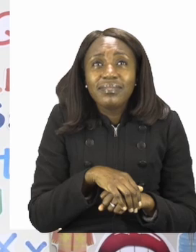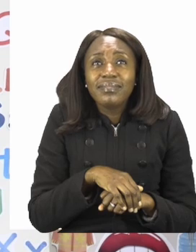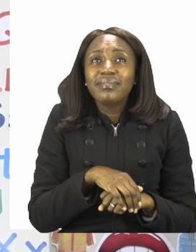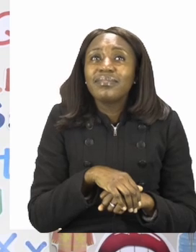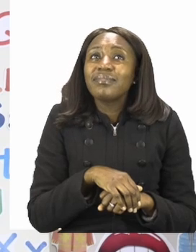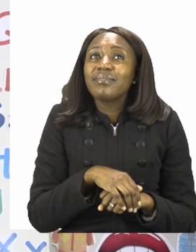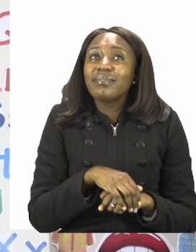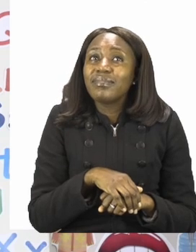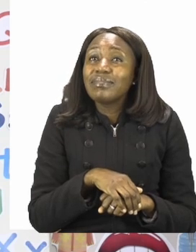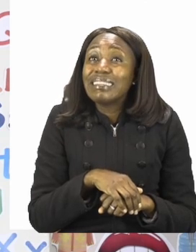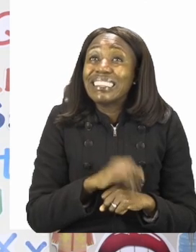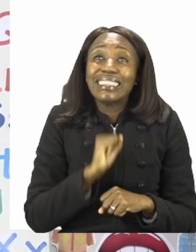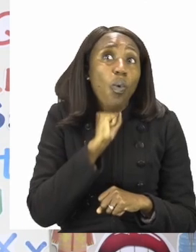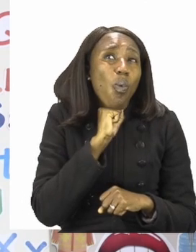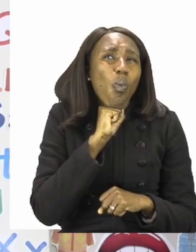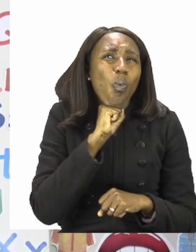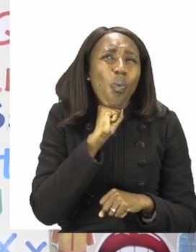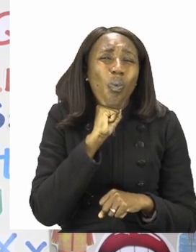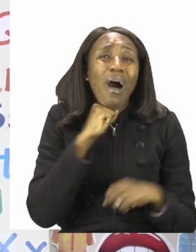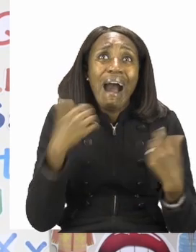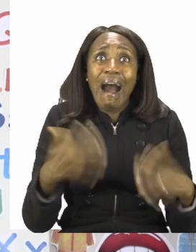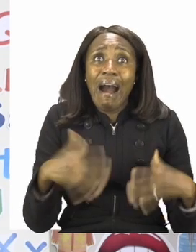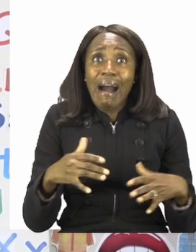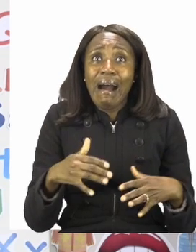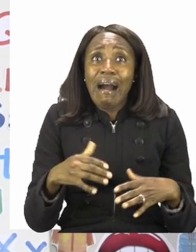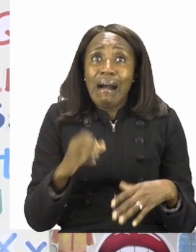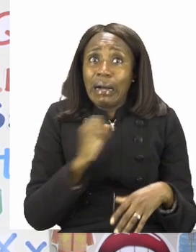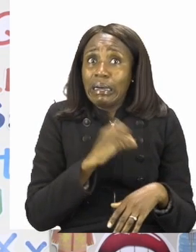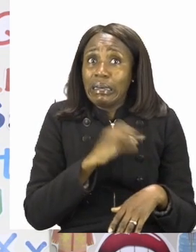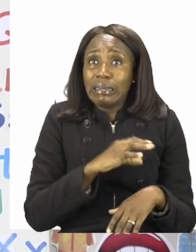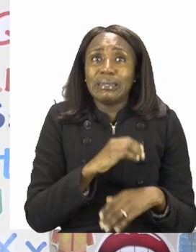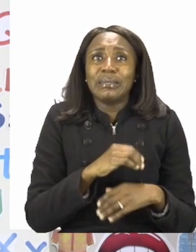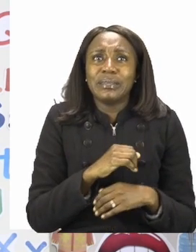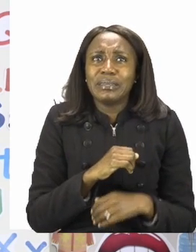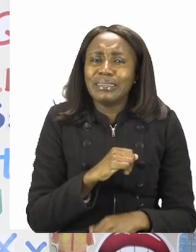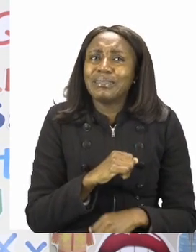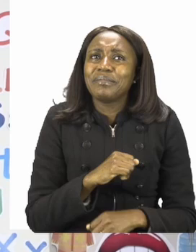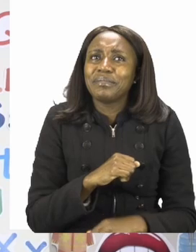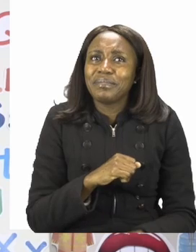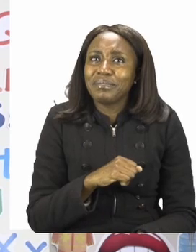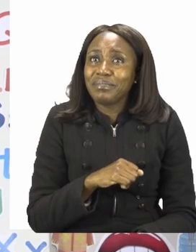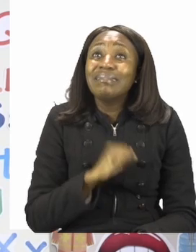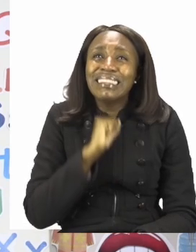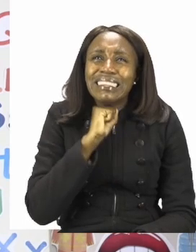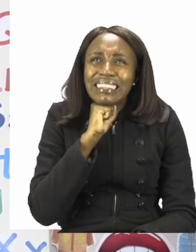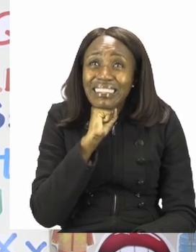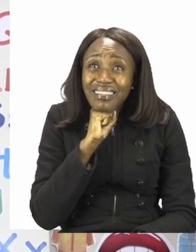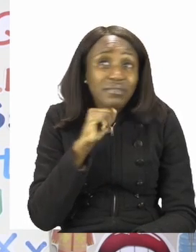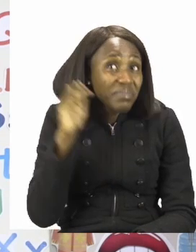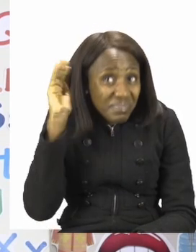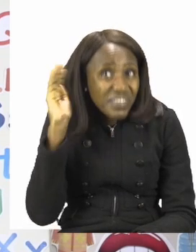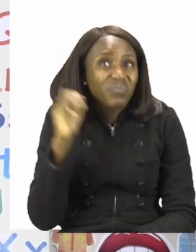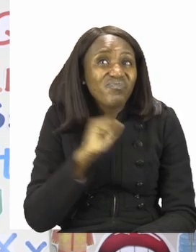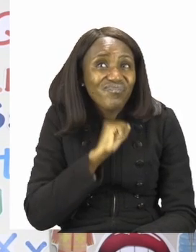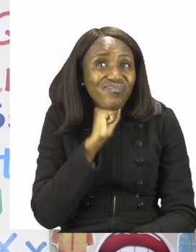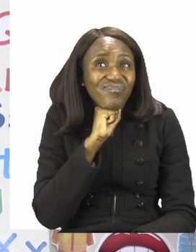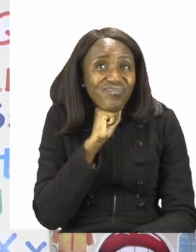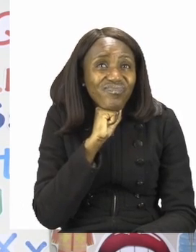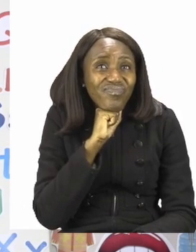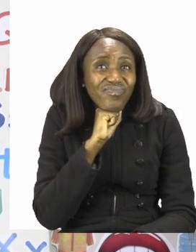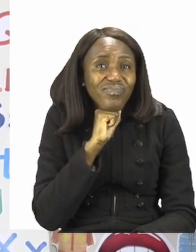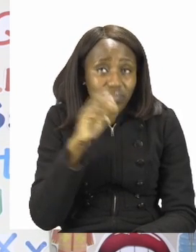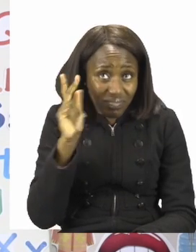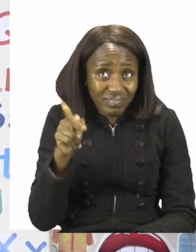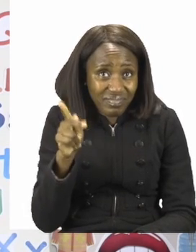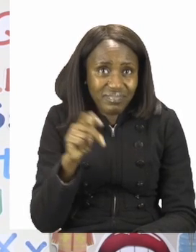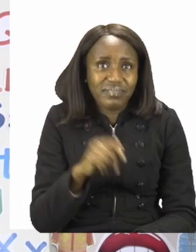That is a loud sound. I almost thought there was no bell. But definitely, did you hear that sound? Let's try